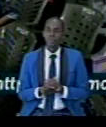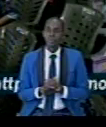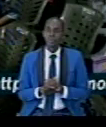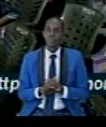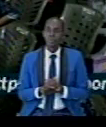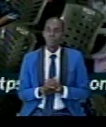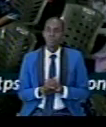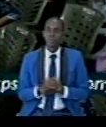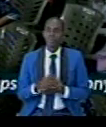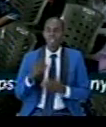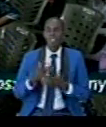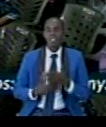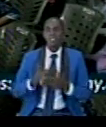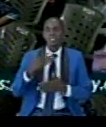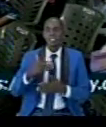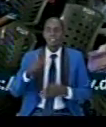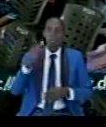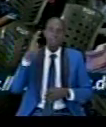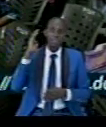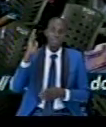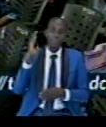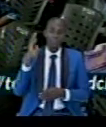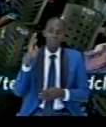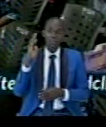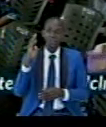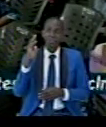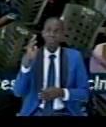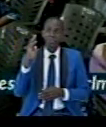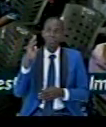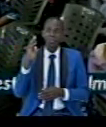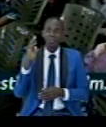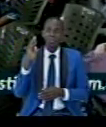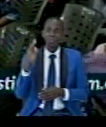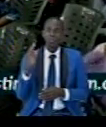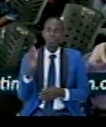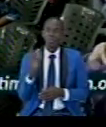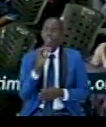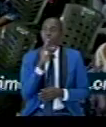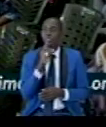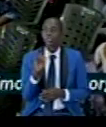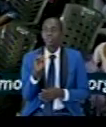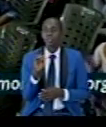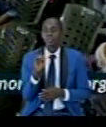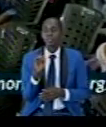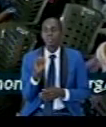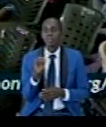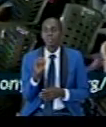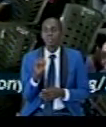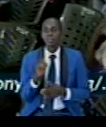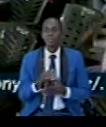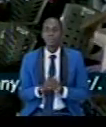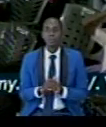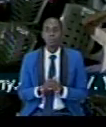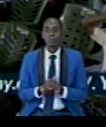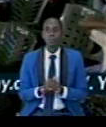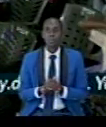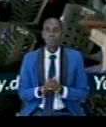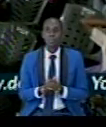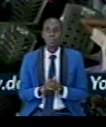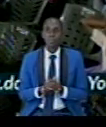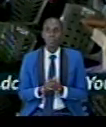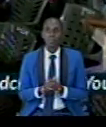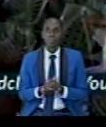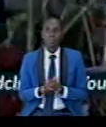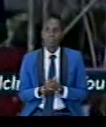The next testifier is Sister Adeyemi from Ondo region and